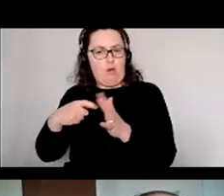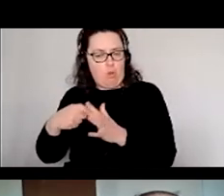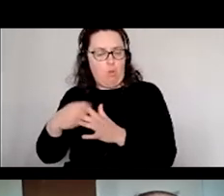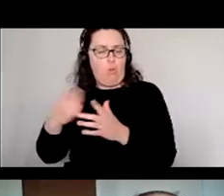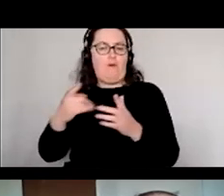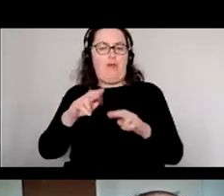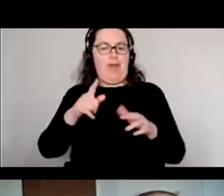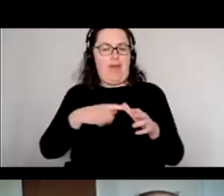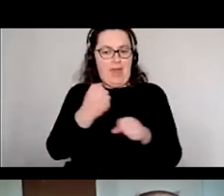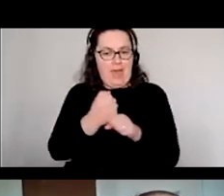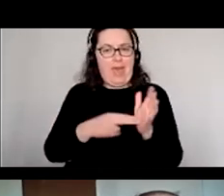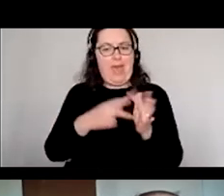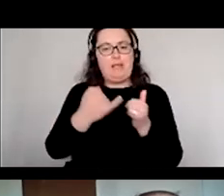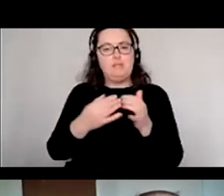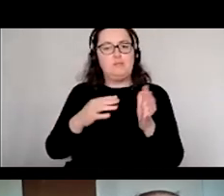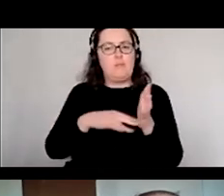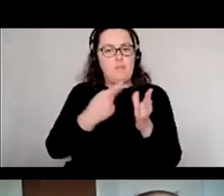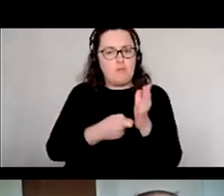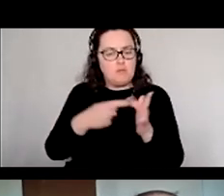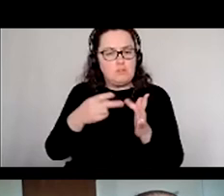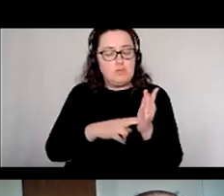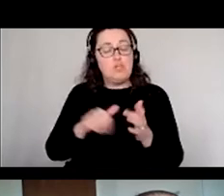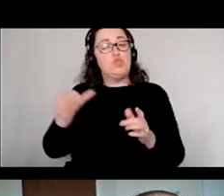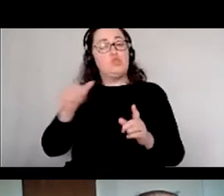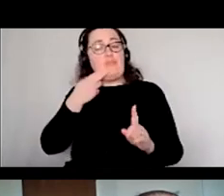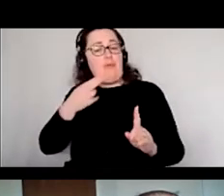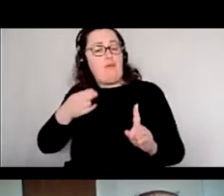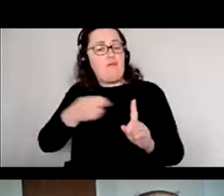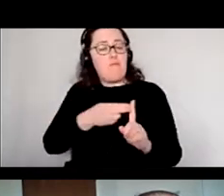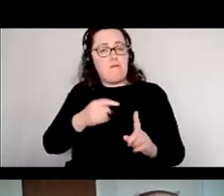noted as being disabled by galleries? Because